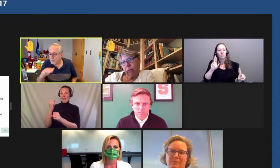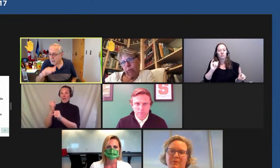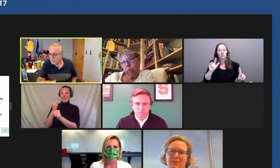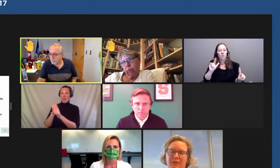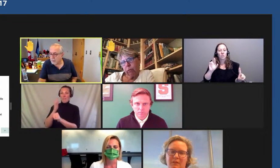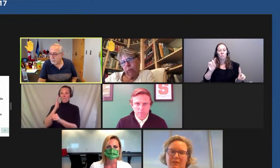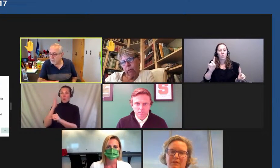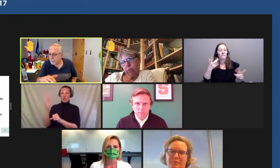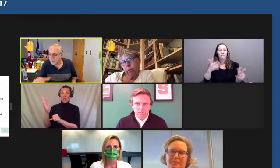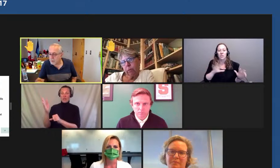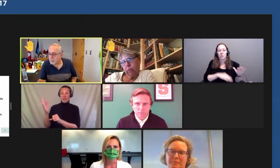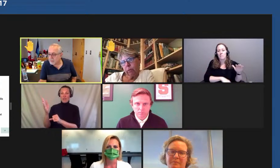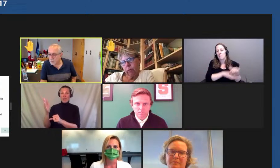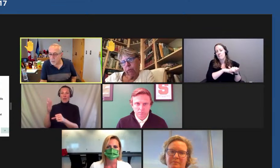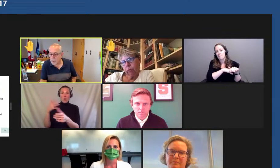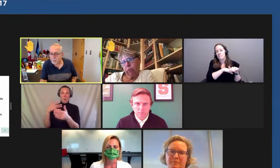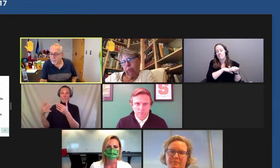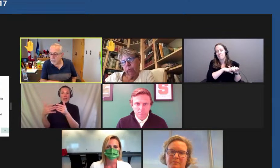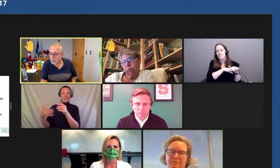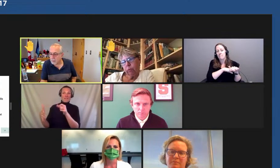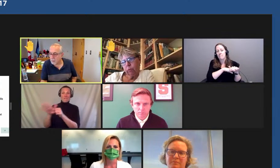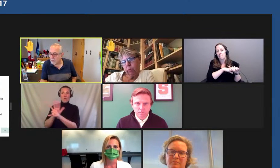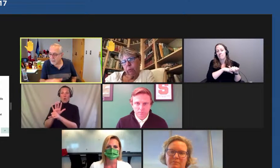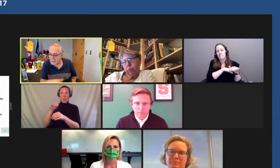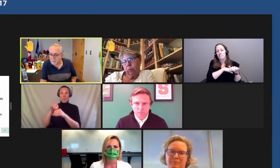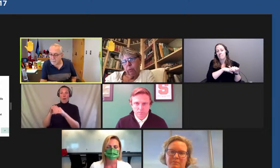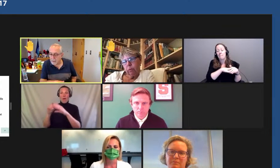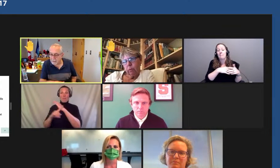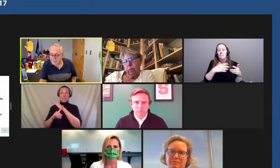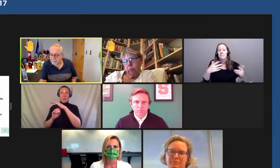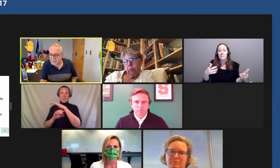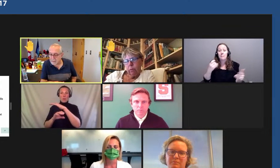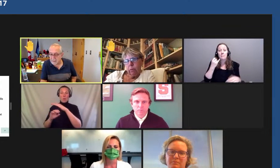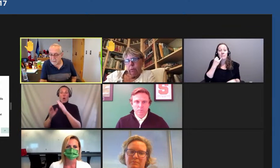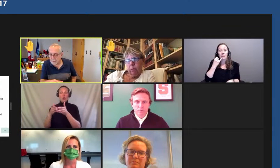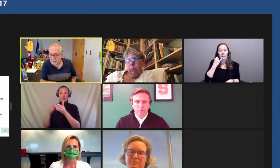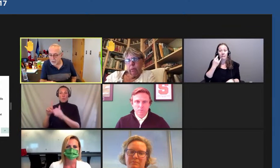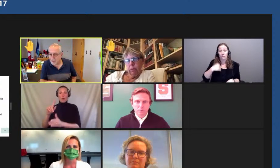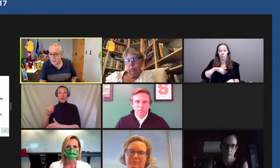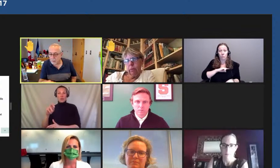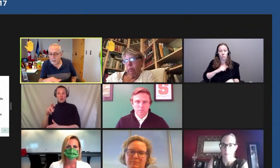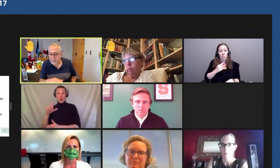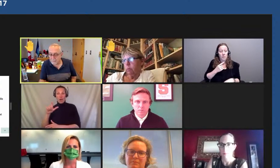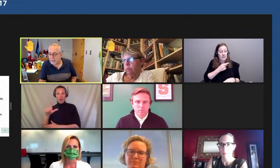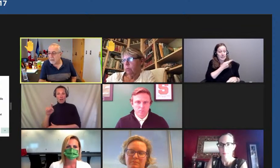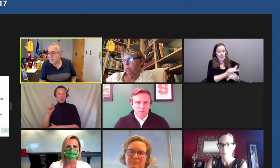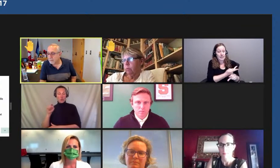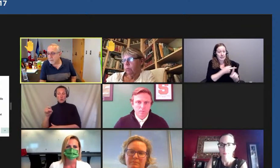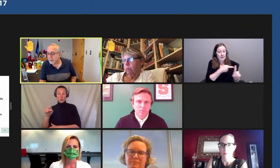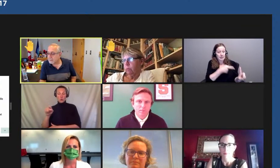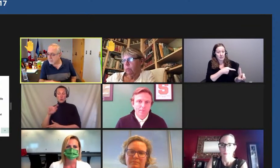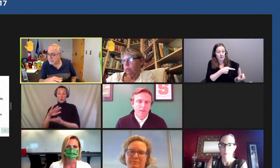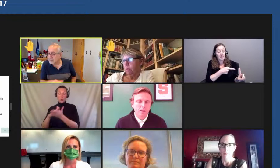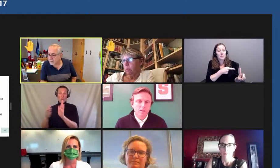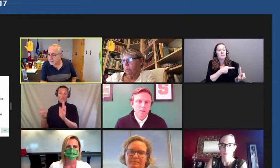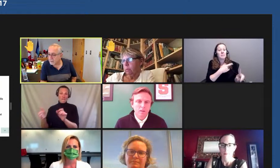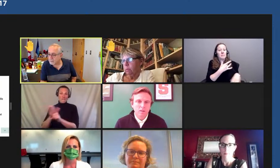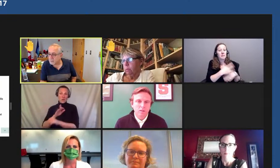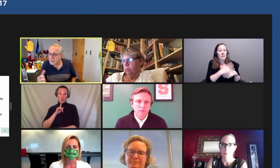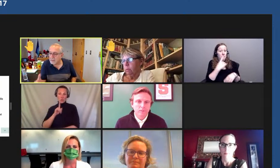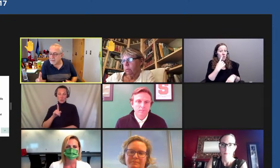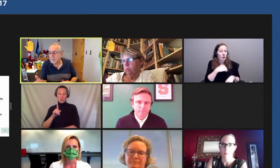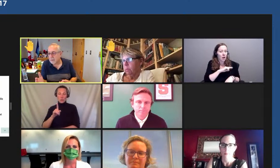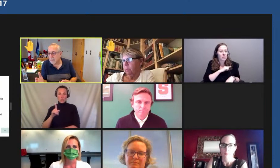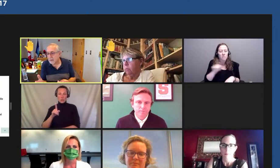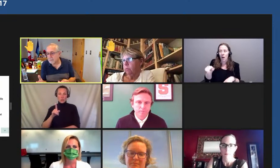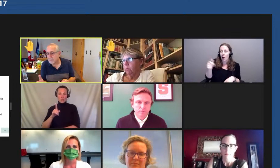If we go somewhere with our own and keep the facility like trail road available for us, that's another option.